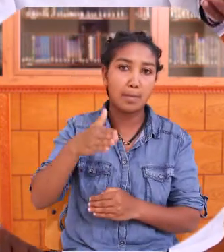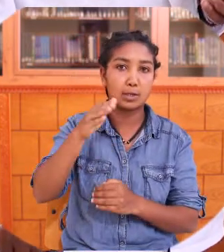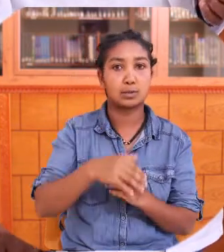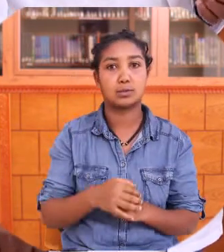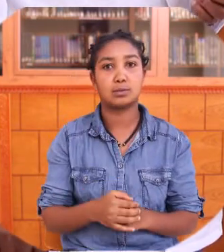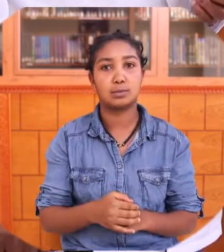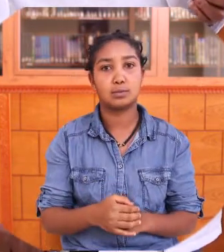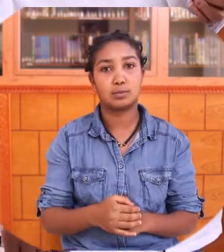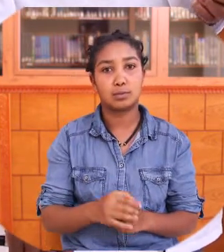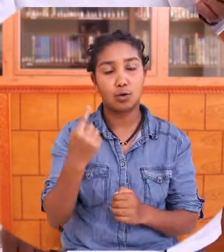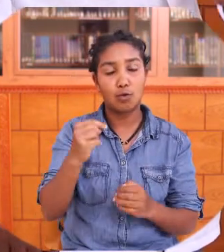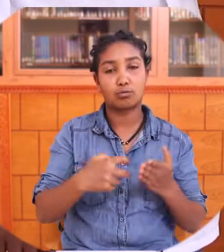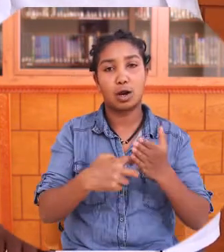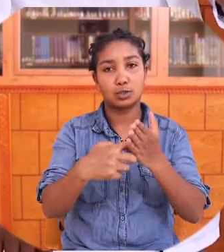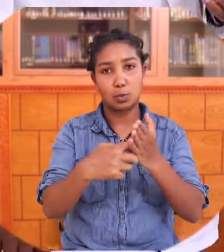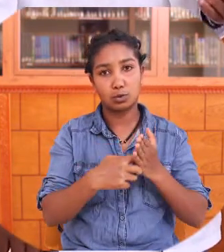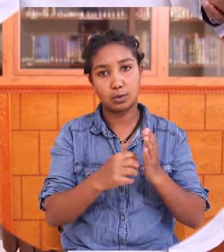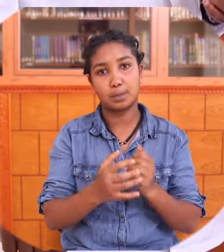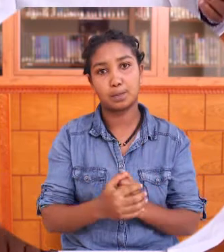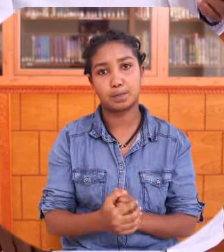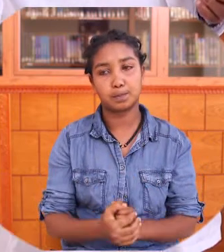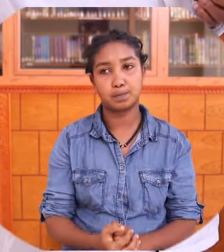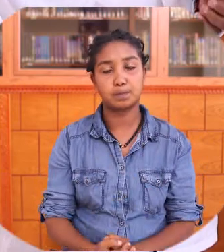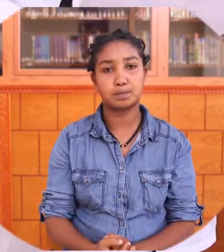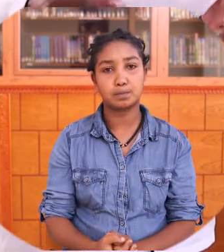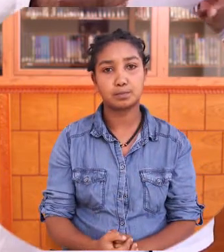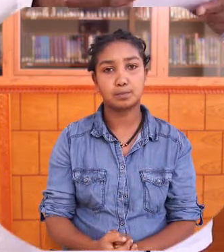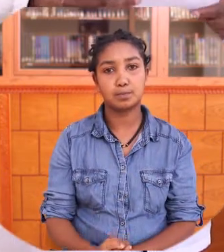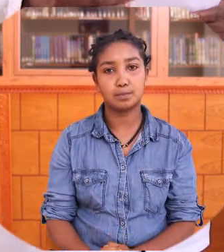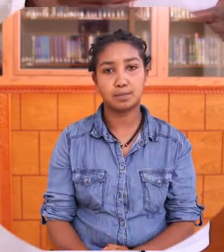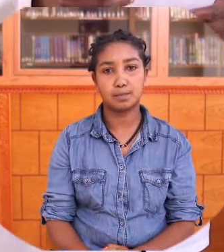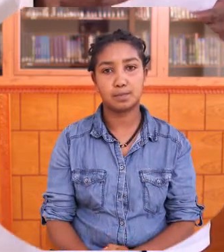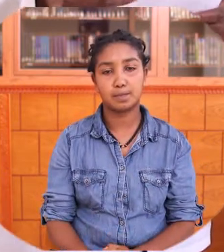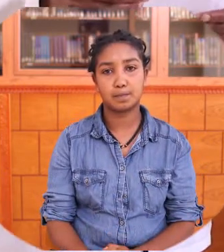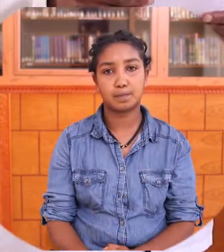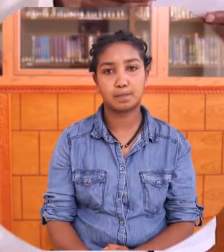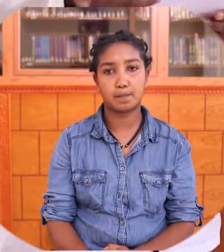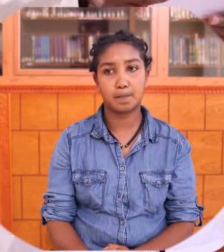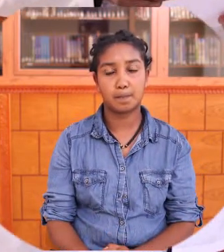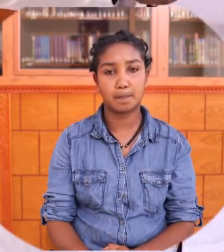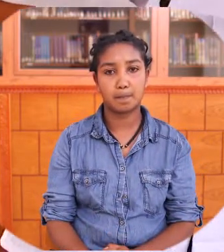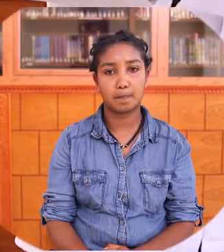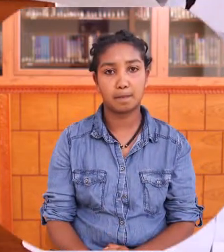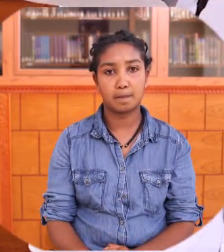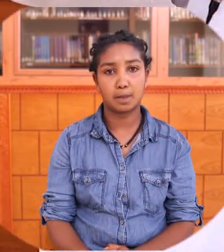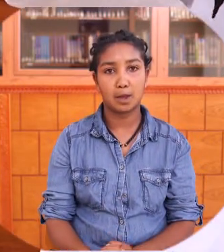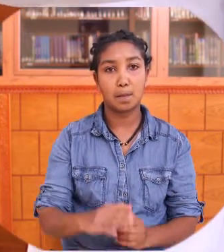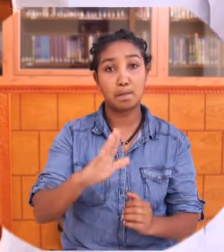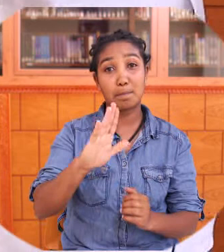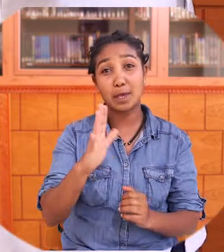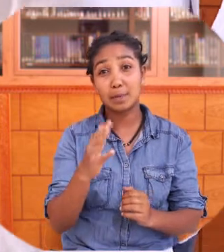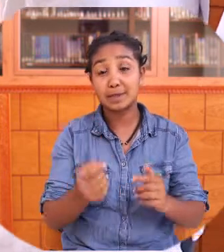mules. For threshing crops also they use different types of animals. Maybe